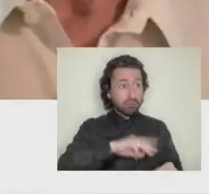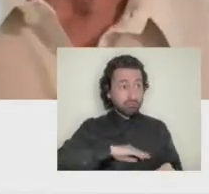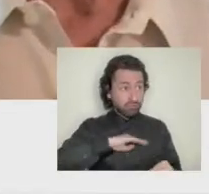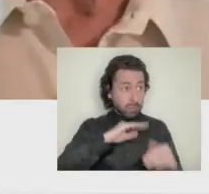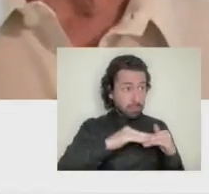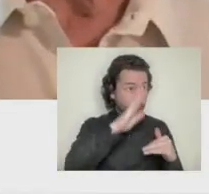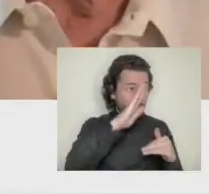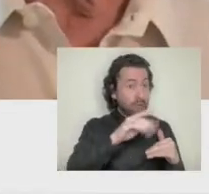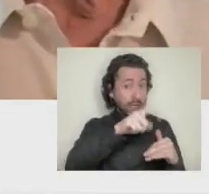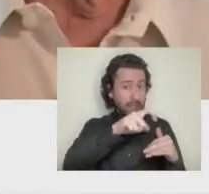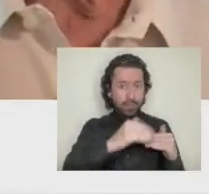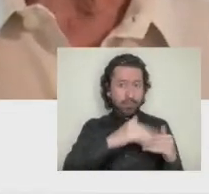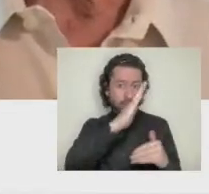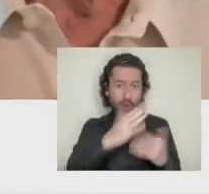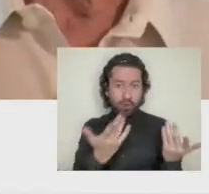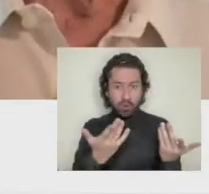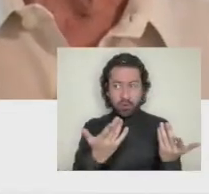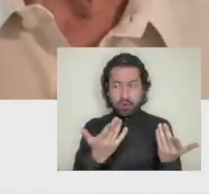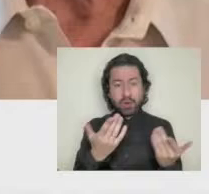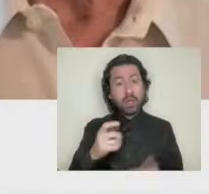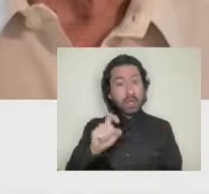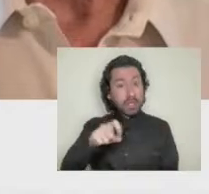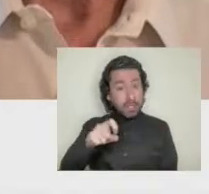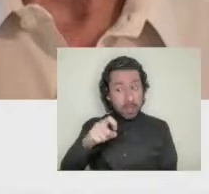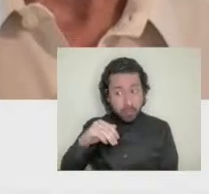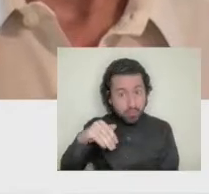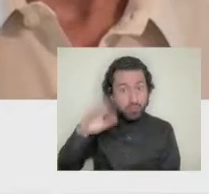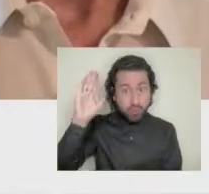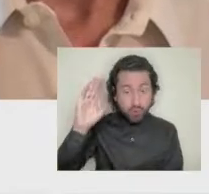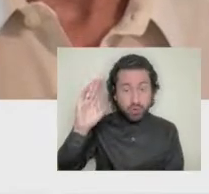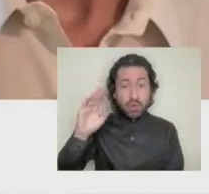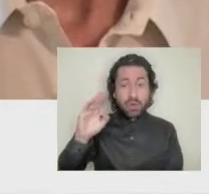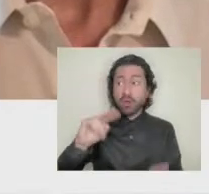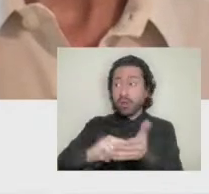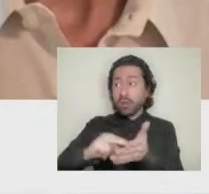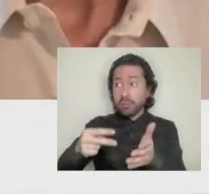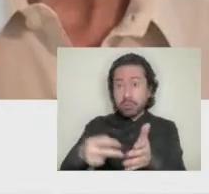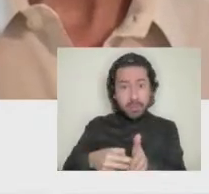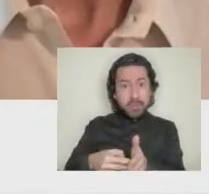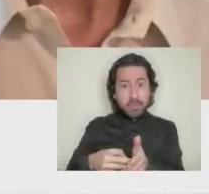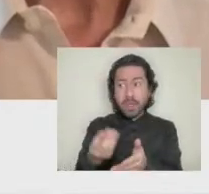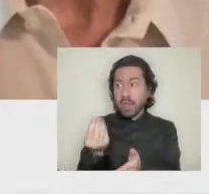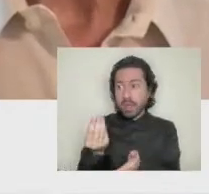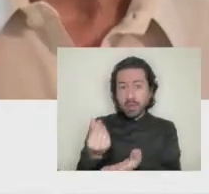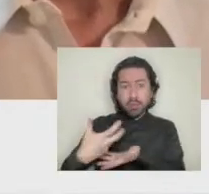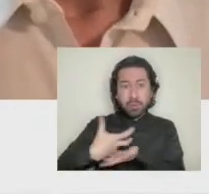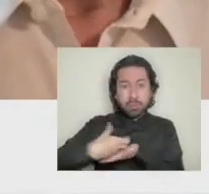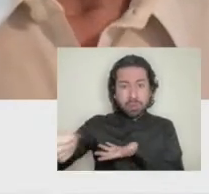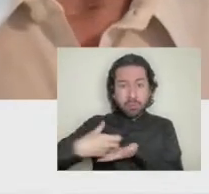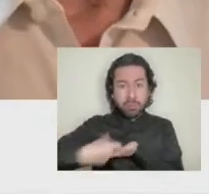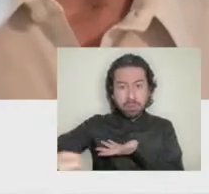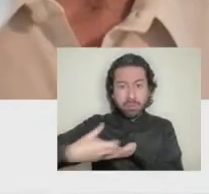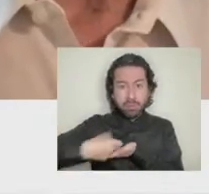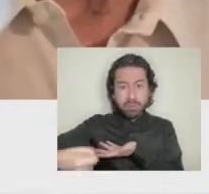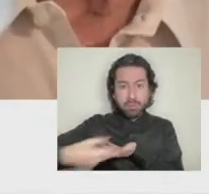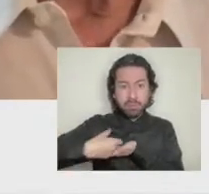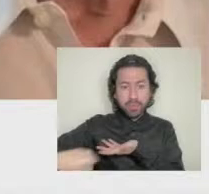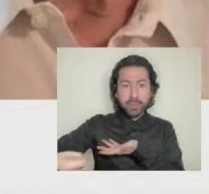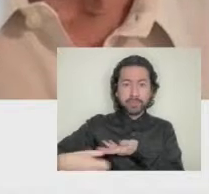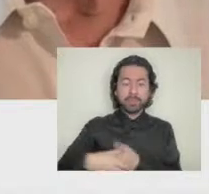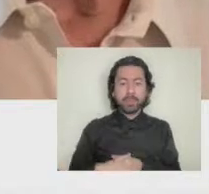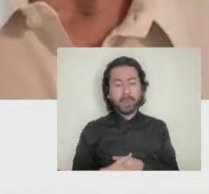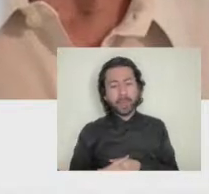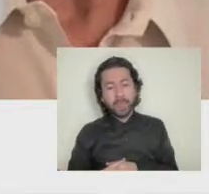money that was withdrawn. this